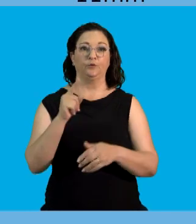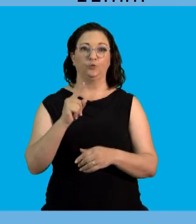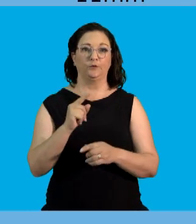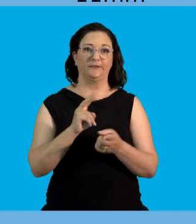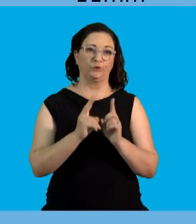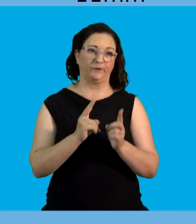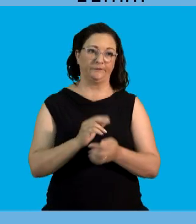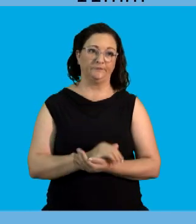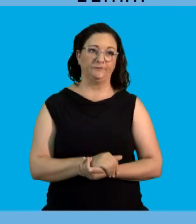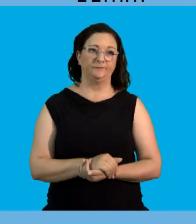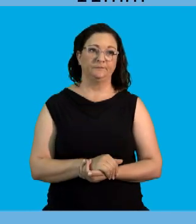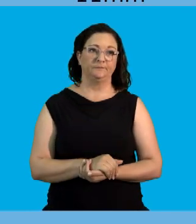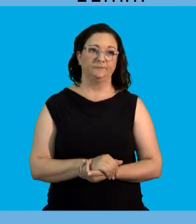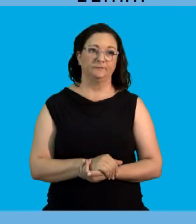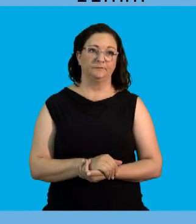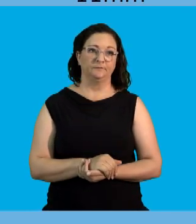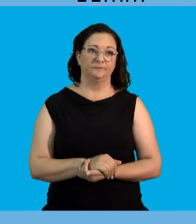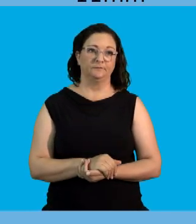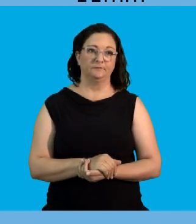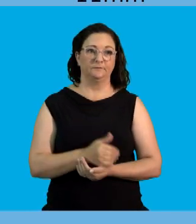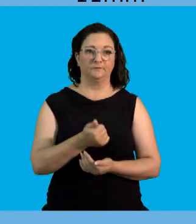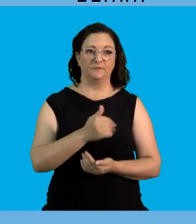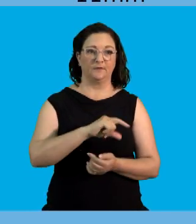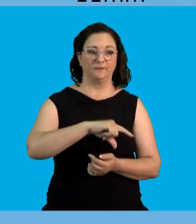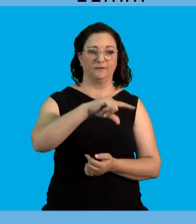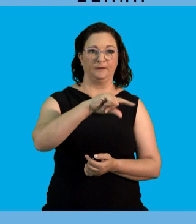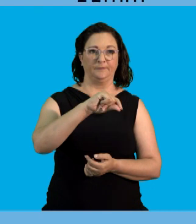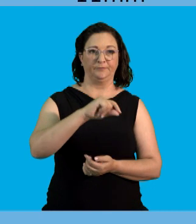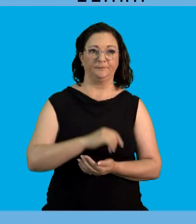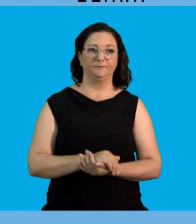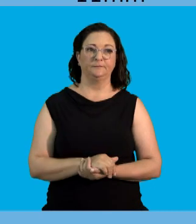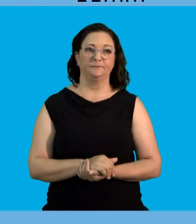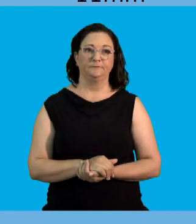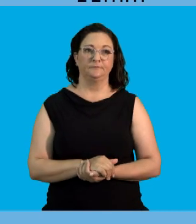12 millimeters. So 12 is somewhere there.